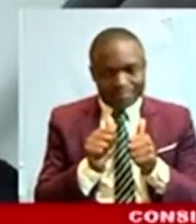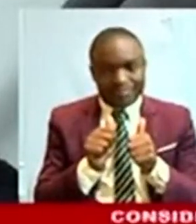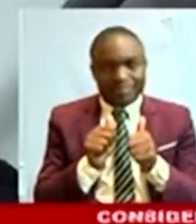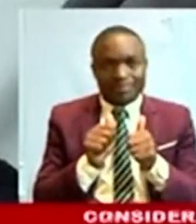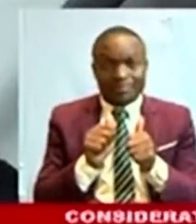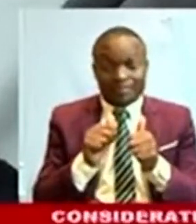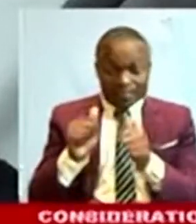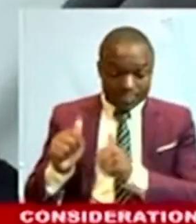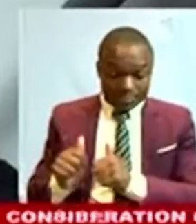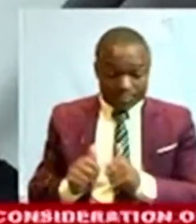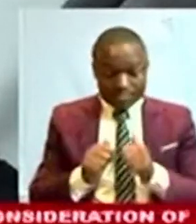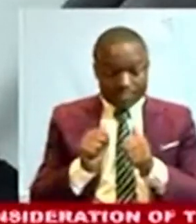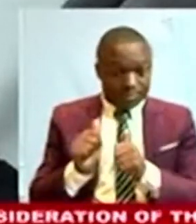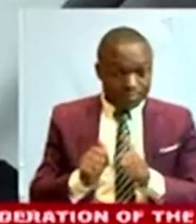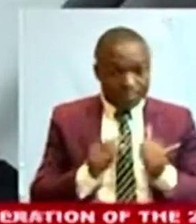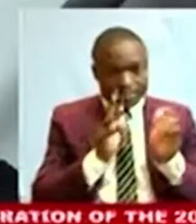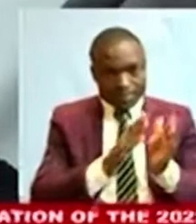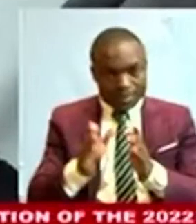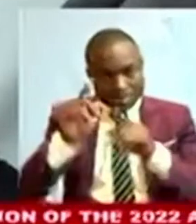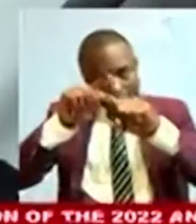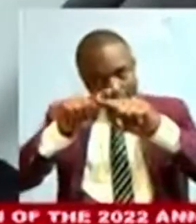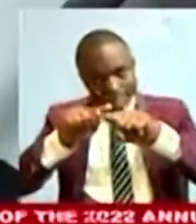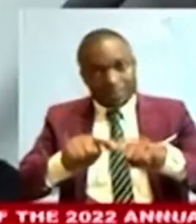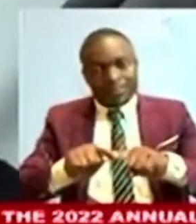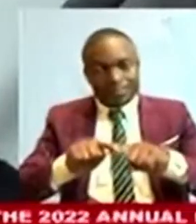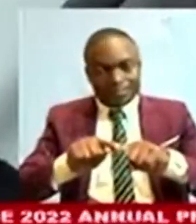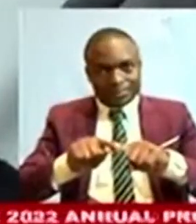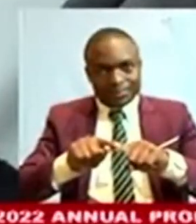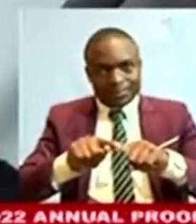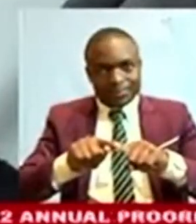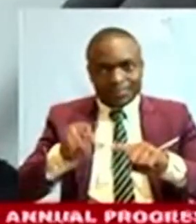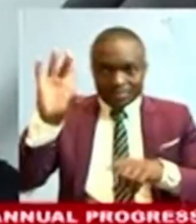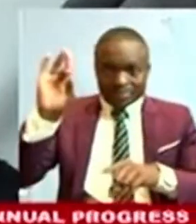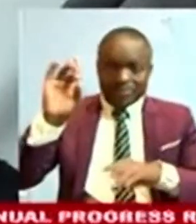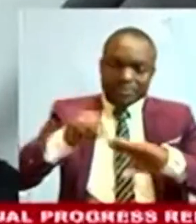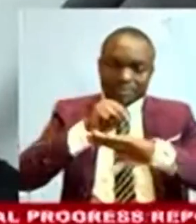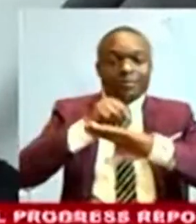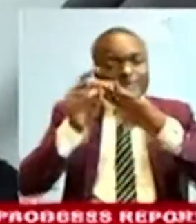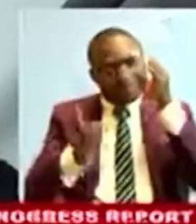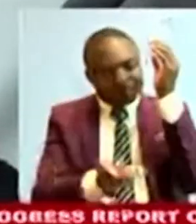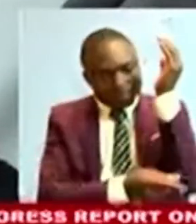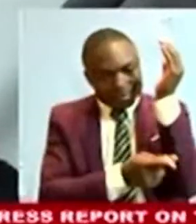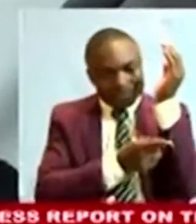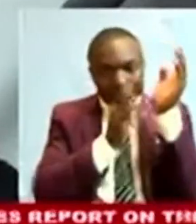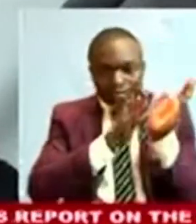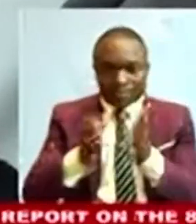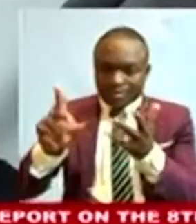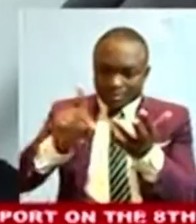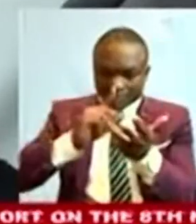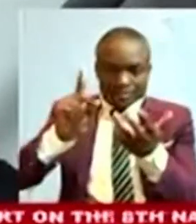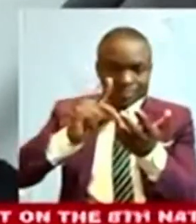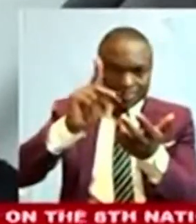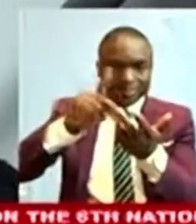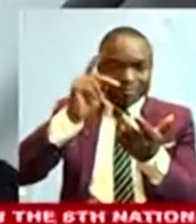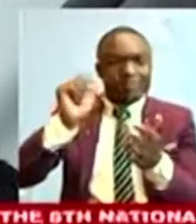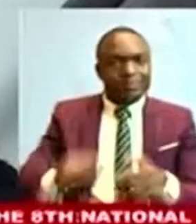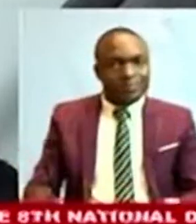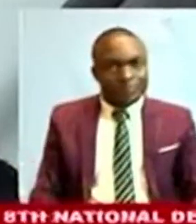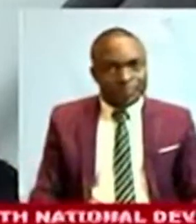activity plans annually are anchored on the 8th National Development Plan priorities.